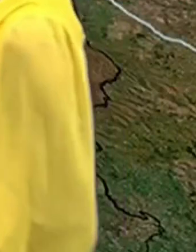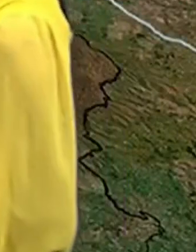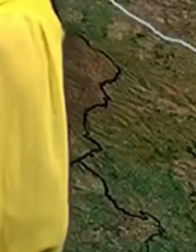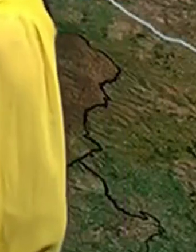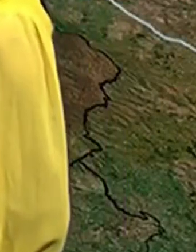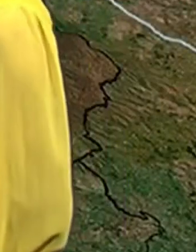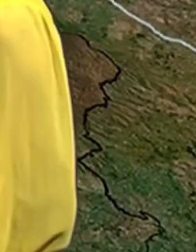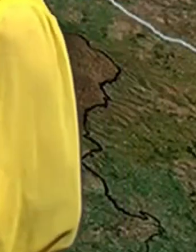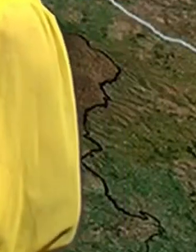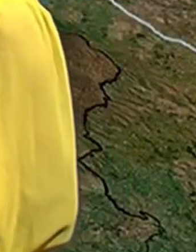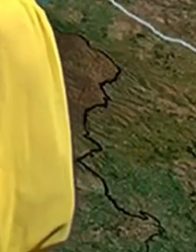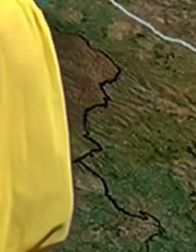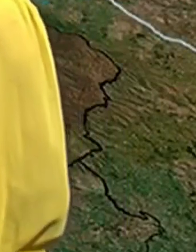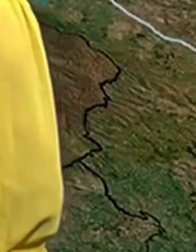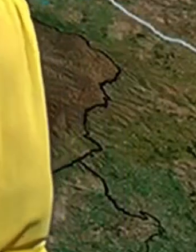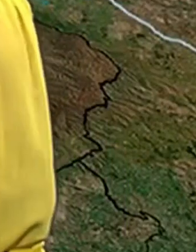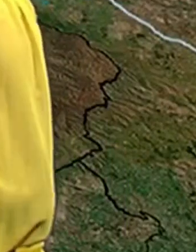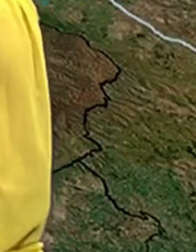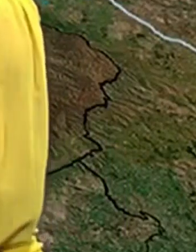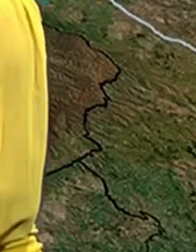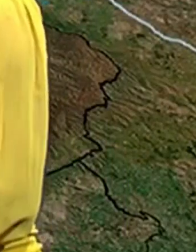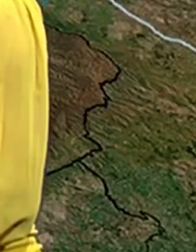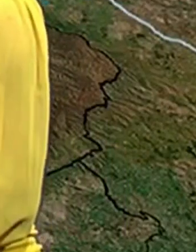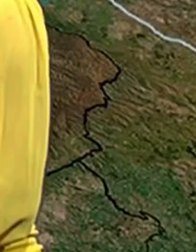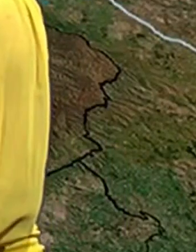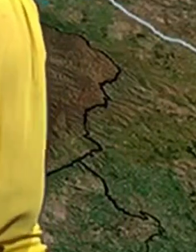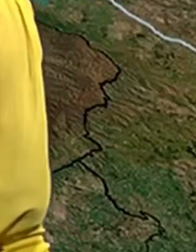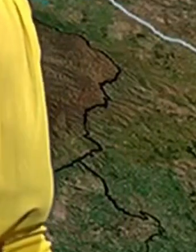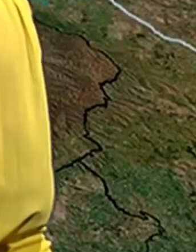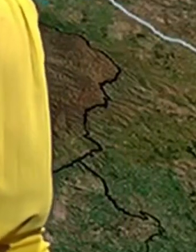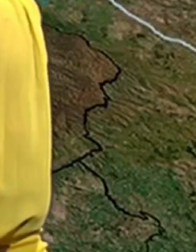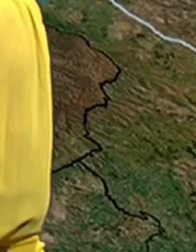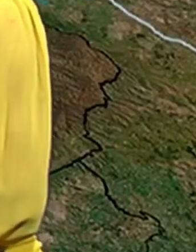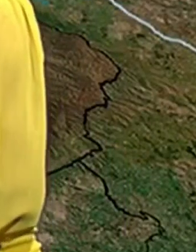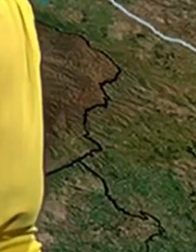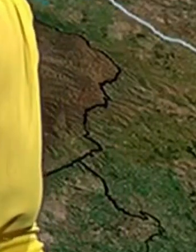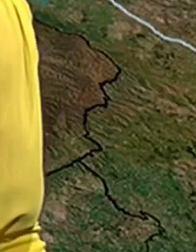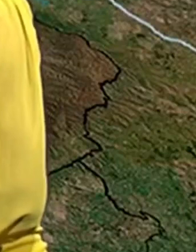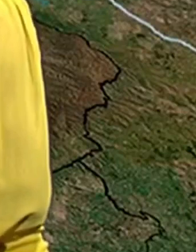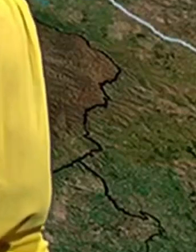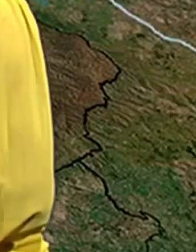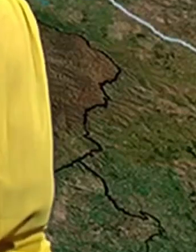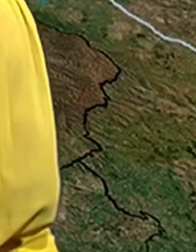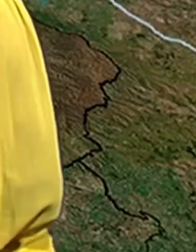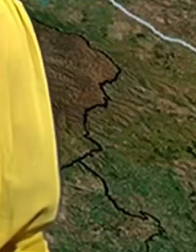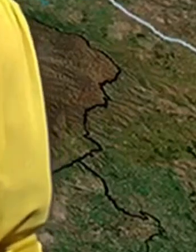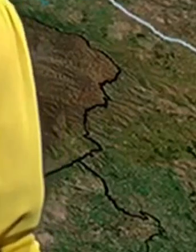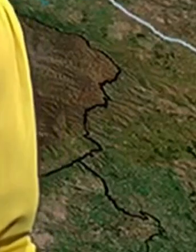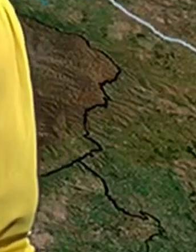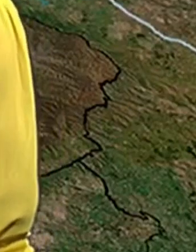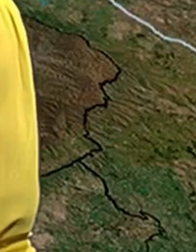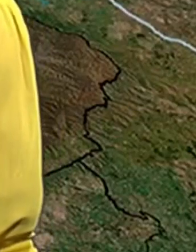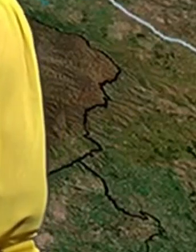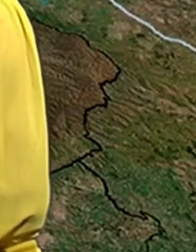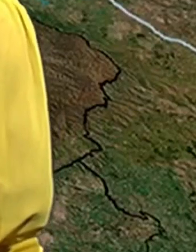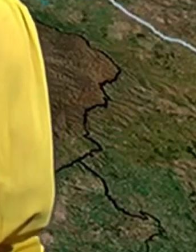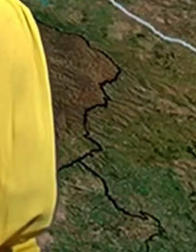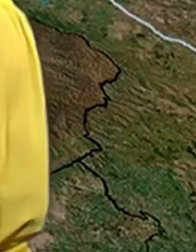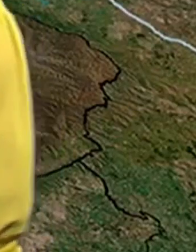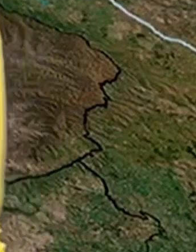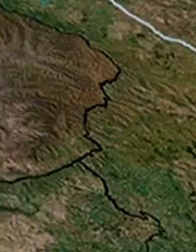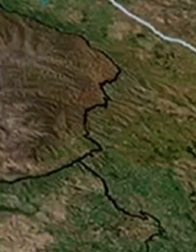le teng mo province re bela Welcome go tla nna le tlhabo ya letsatsi ka digata di le 13 go ya go di le